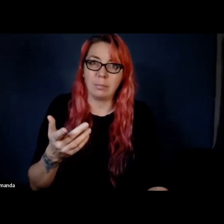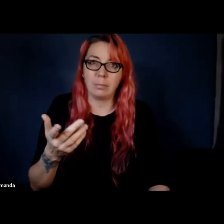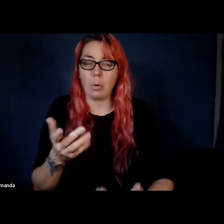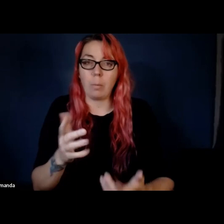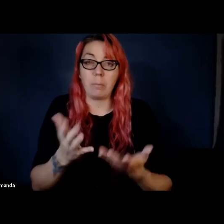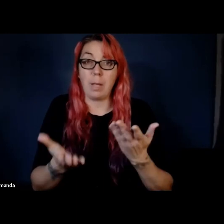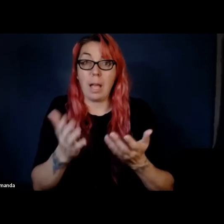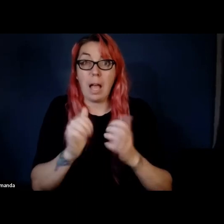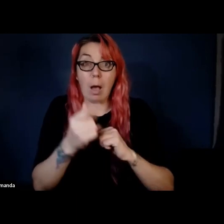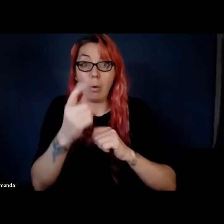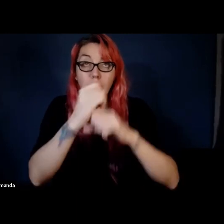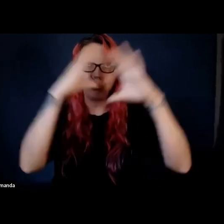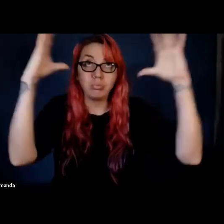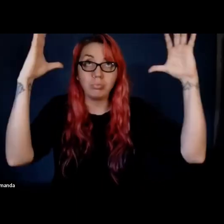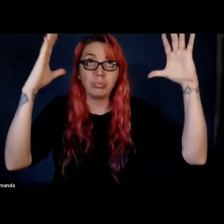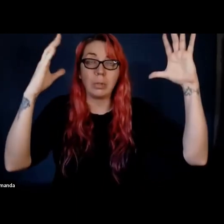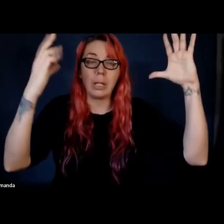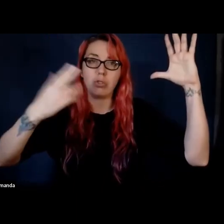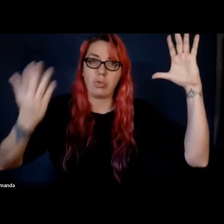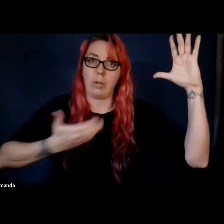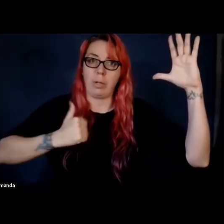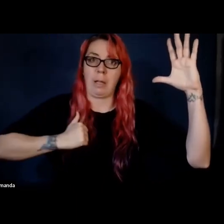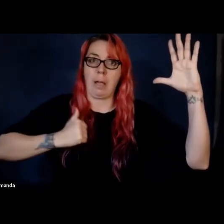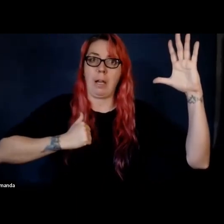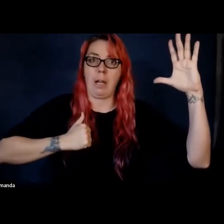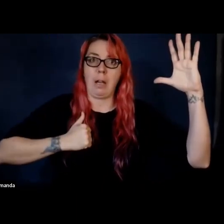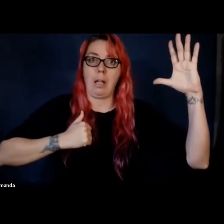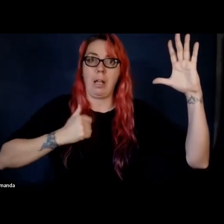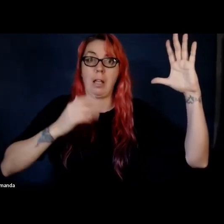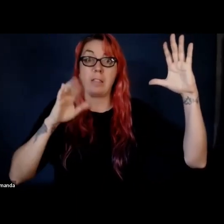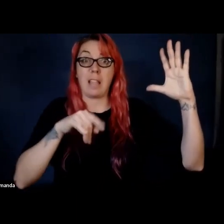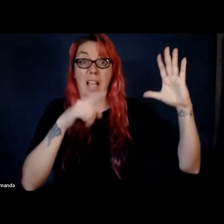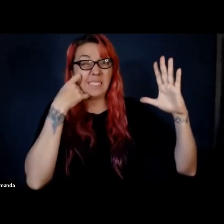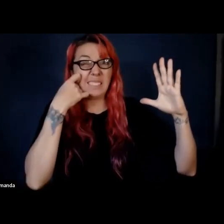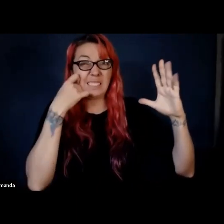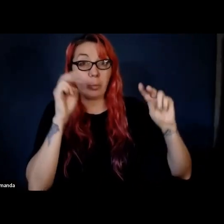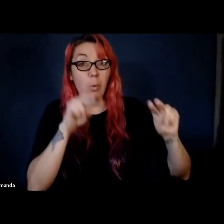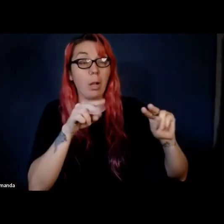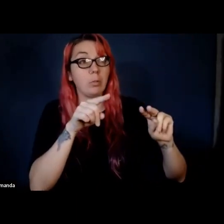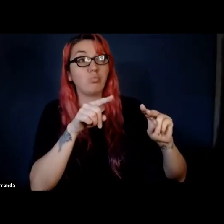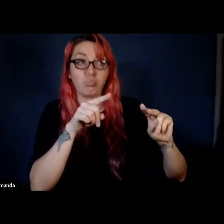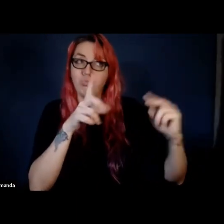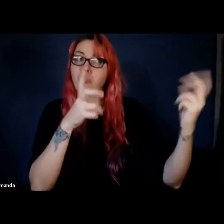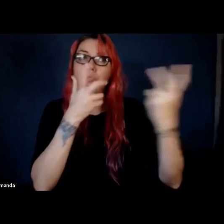history around the experience of racism in this country or oppression generally.